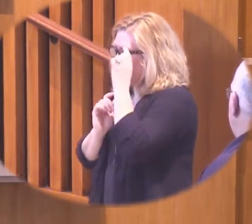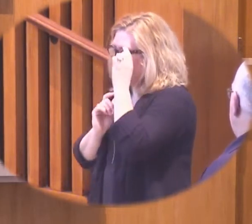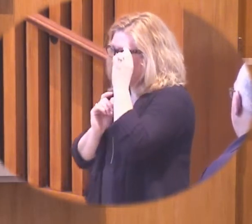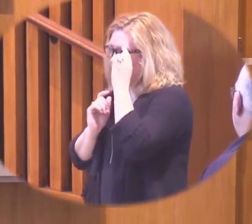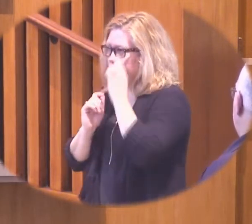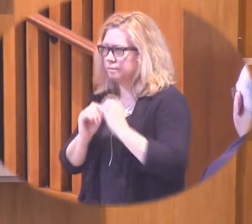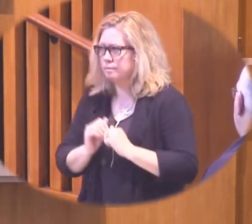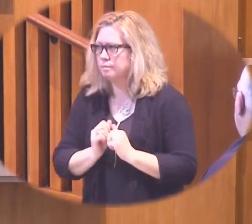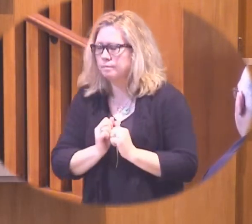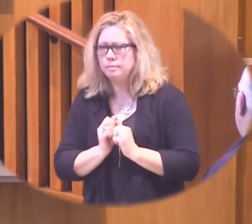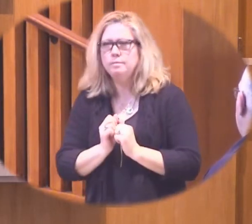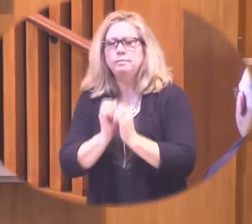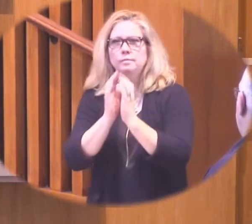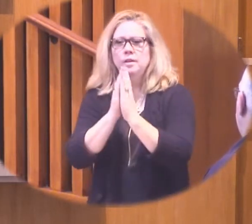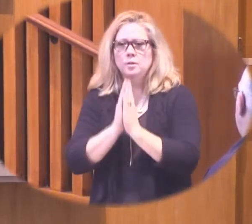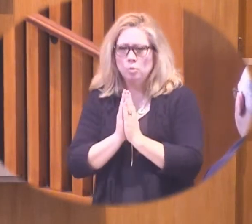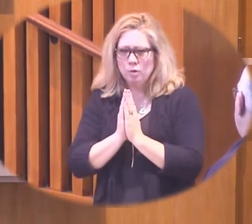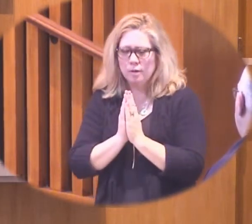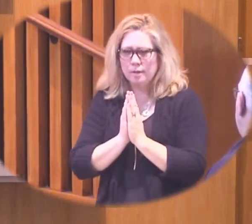Amen. Let us pray.